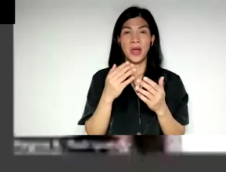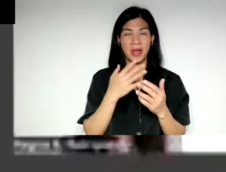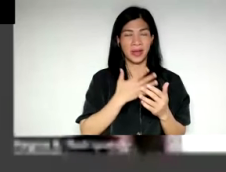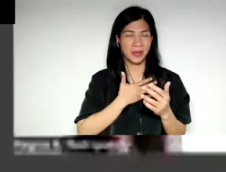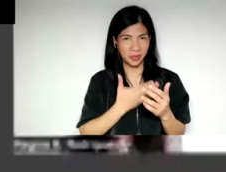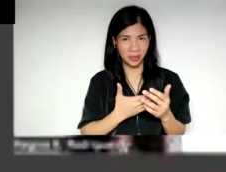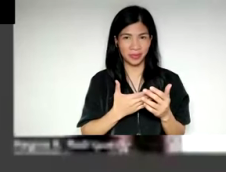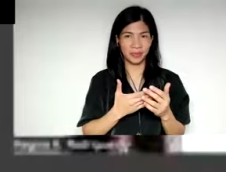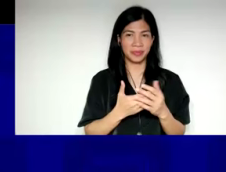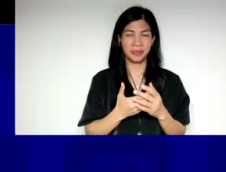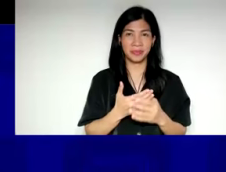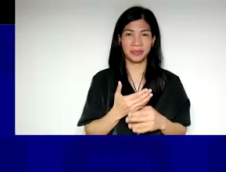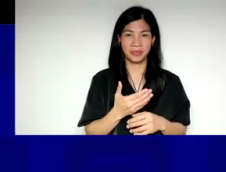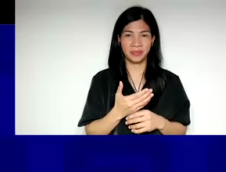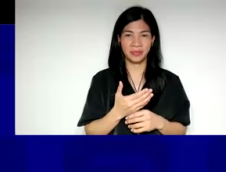Thank you.